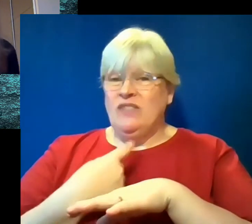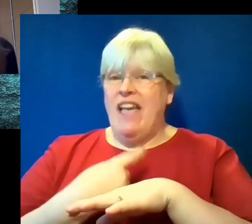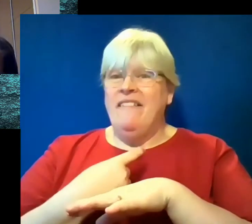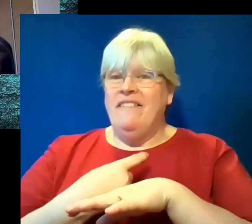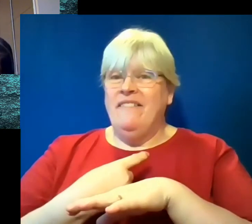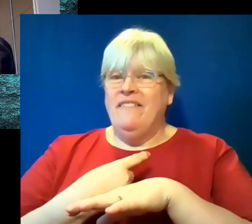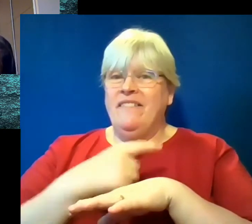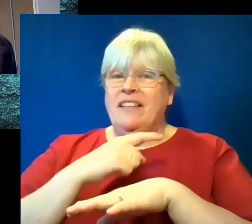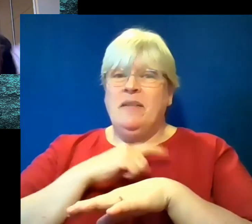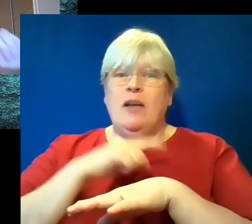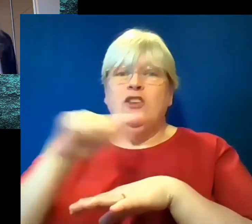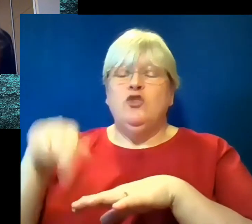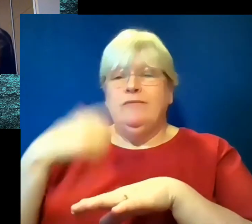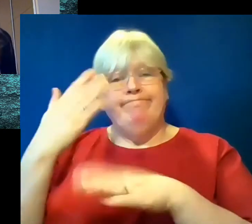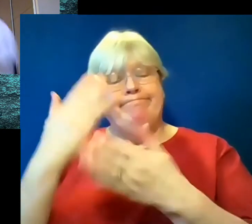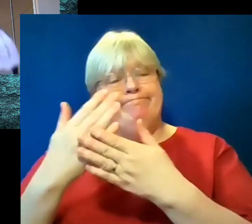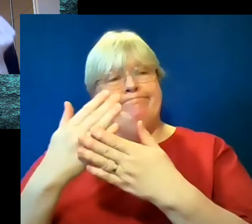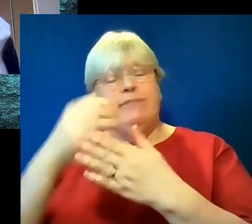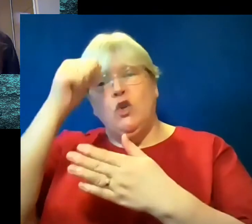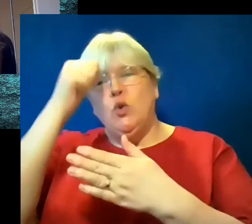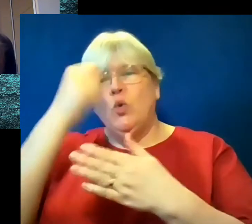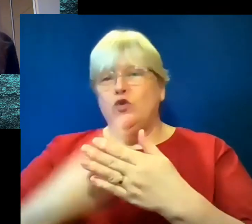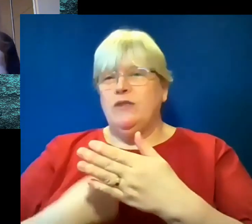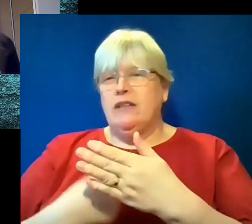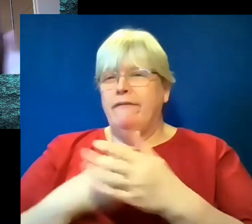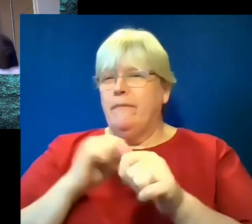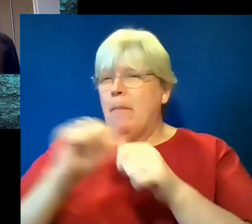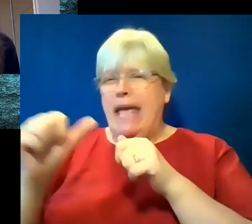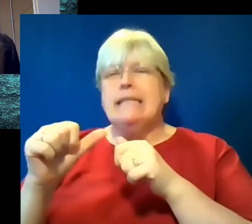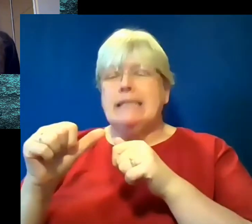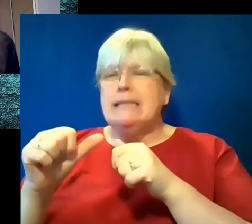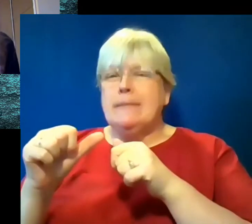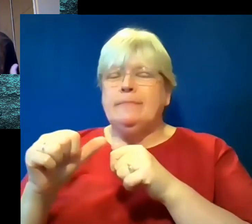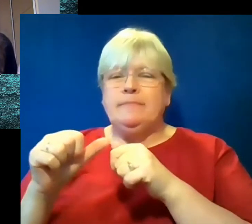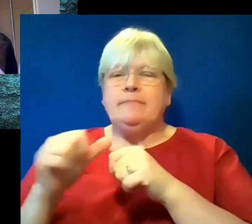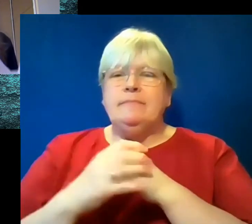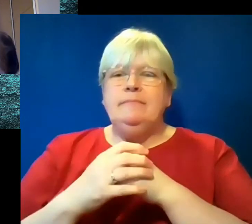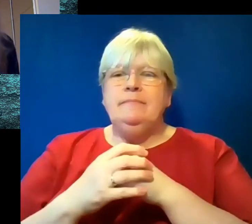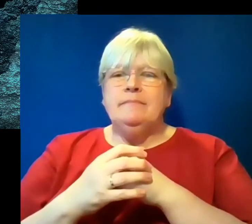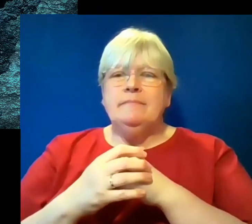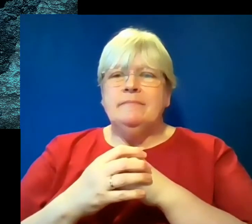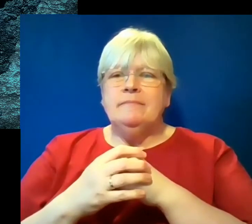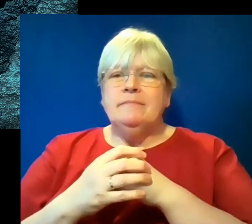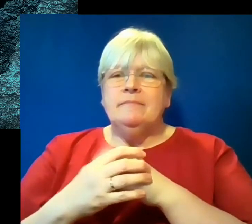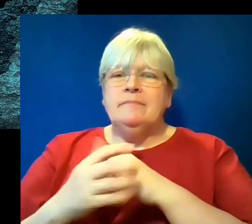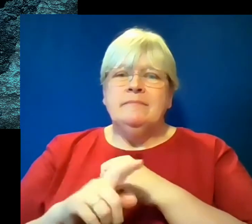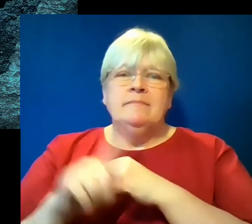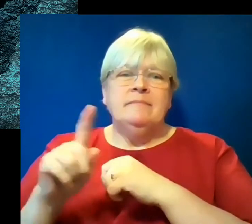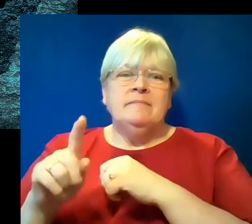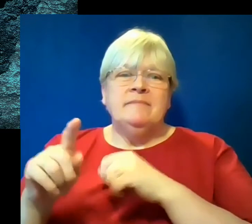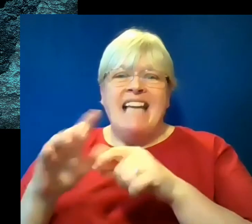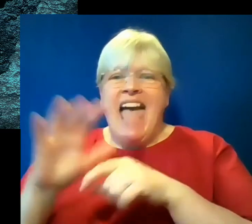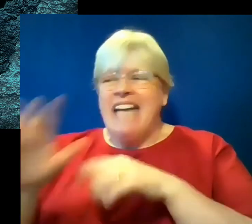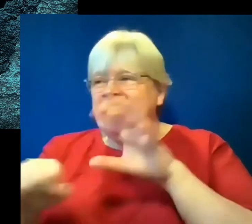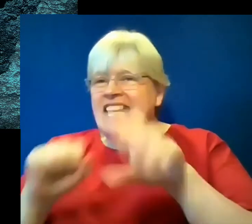are the only human heart that you know truly, intricately and fully. But then I always steal bits